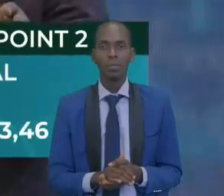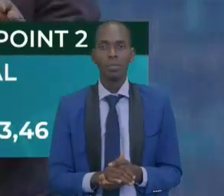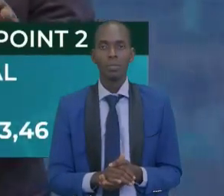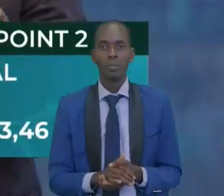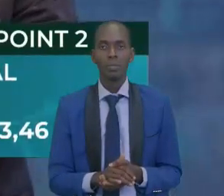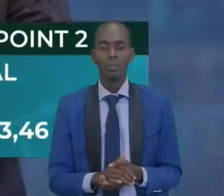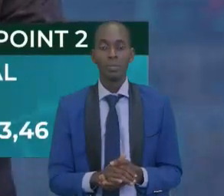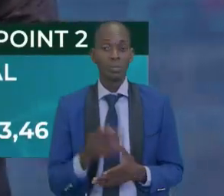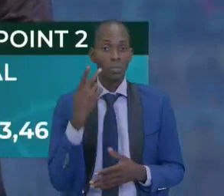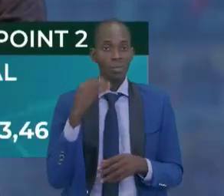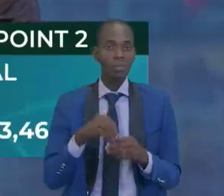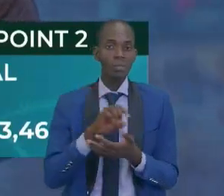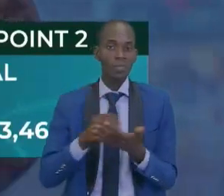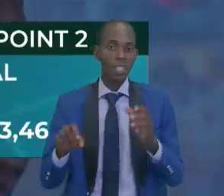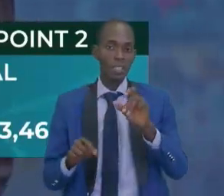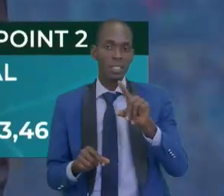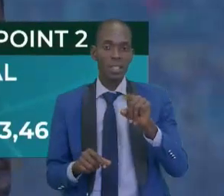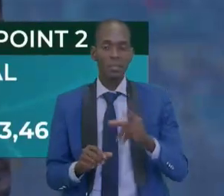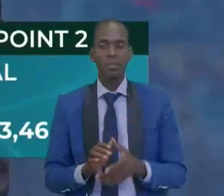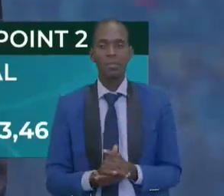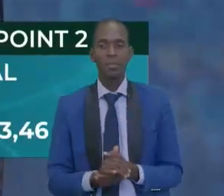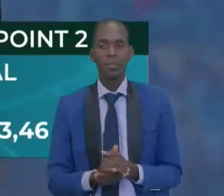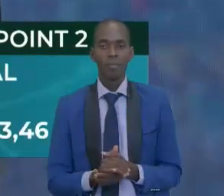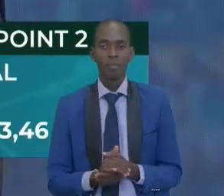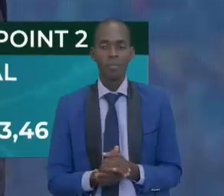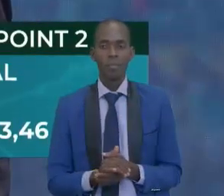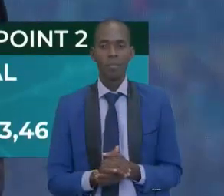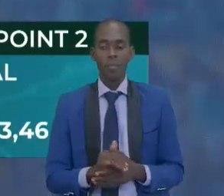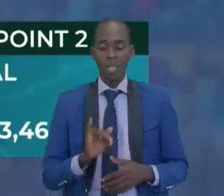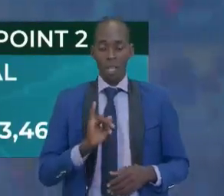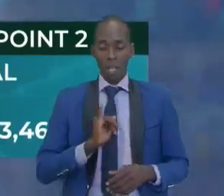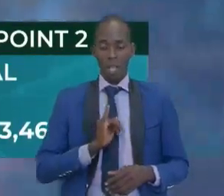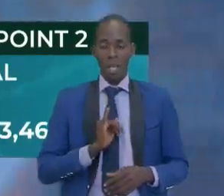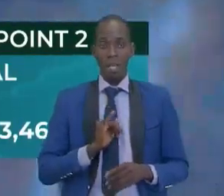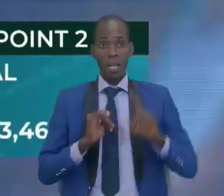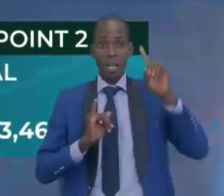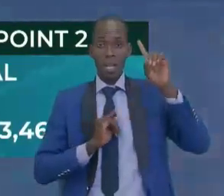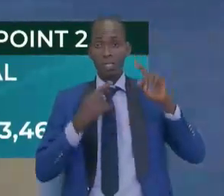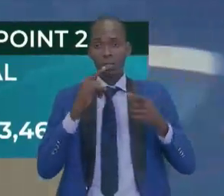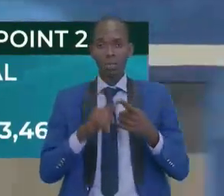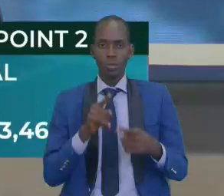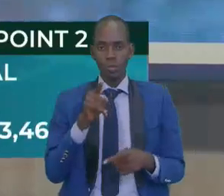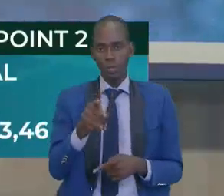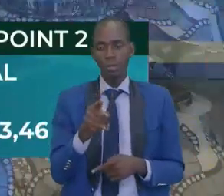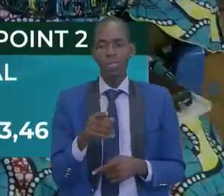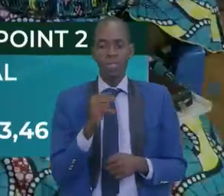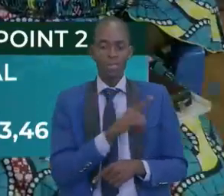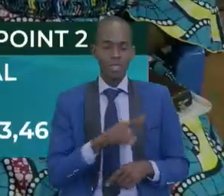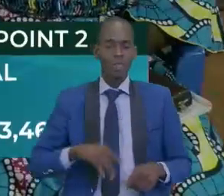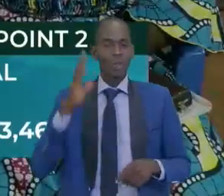Look at verse 11. I say unto thee, the Lord will heal you